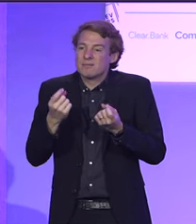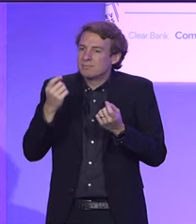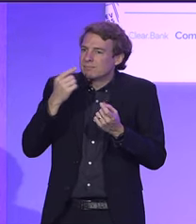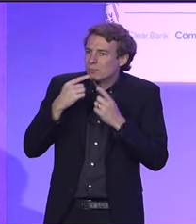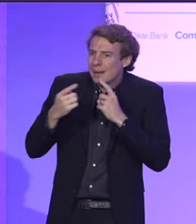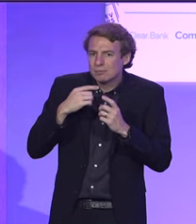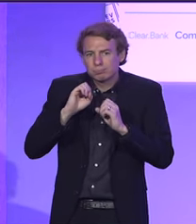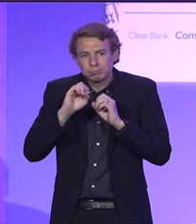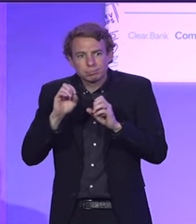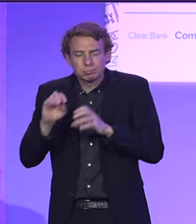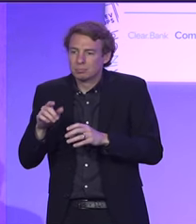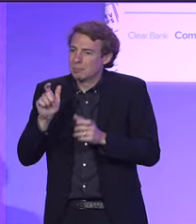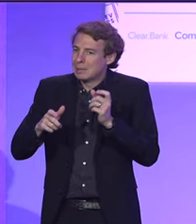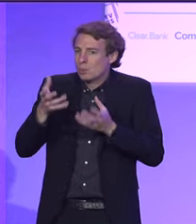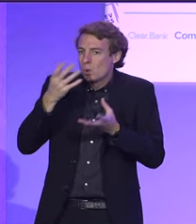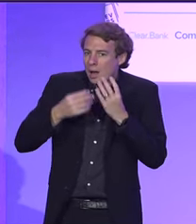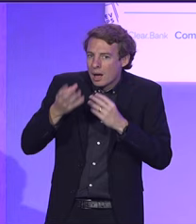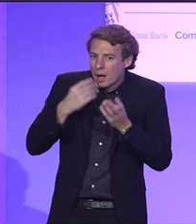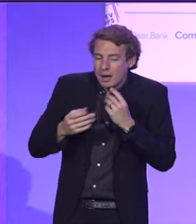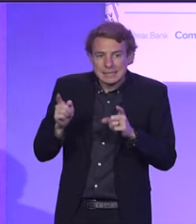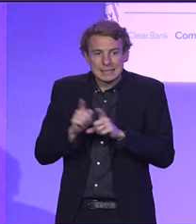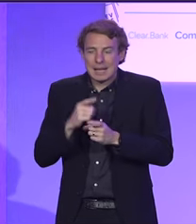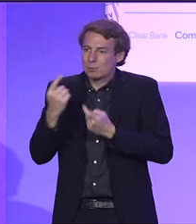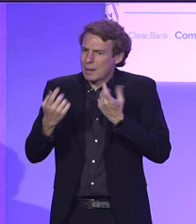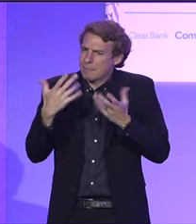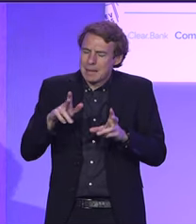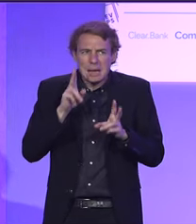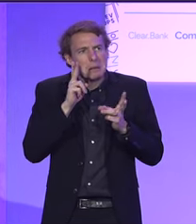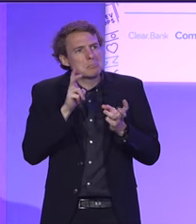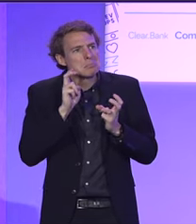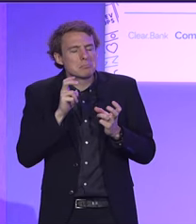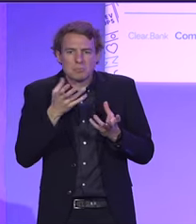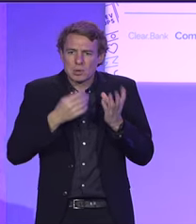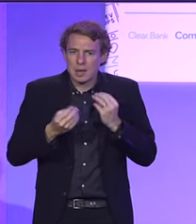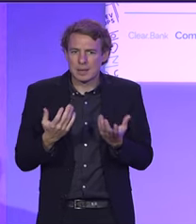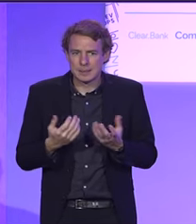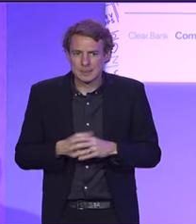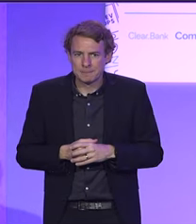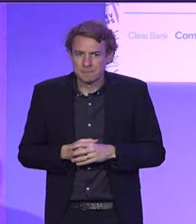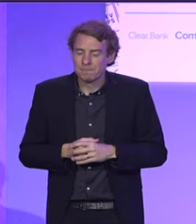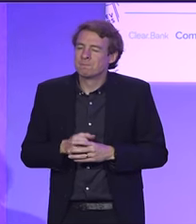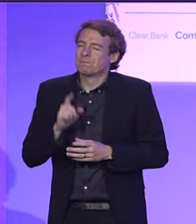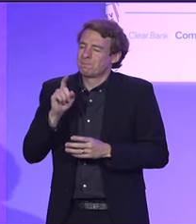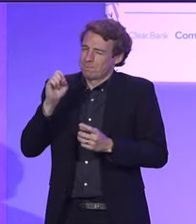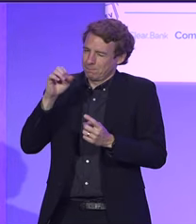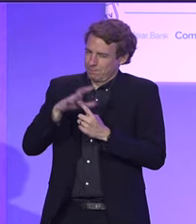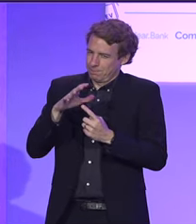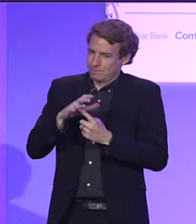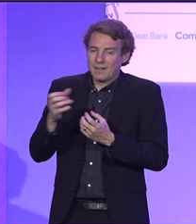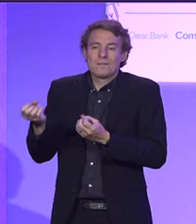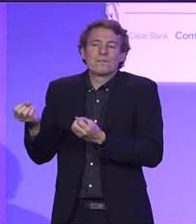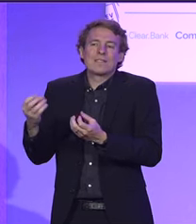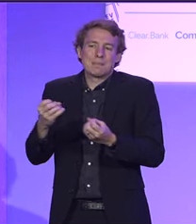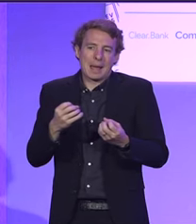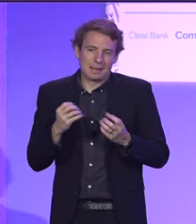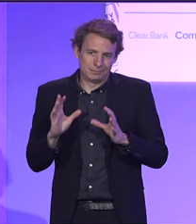as to what they have to say. But I would say the biggest thing is to get feedback. Now, you spend a lot of time putting together